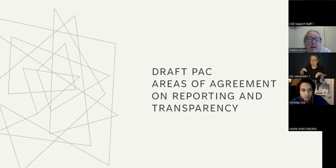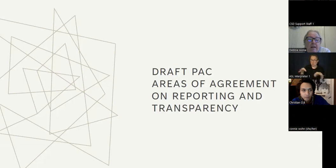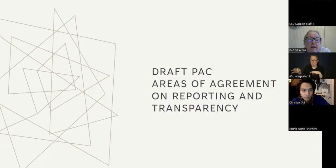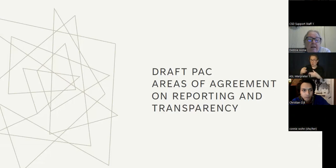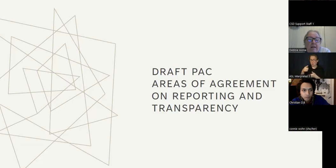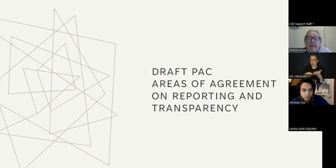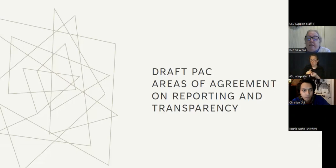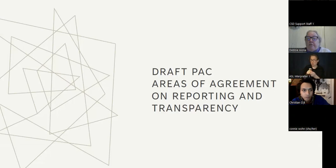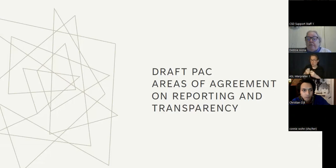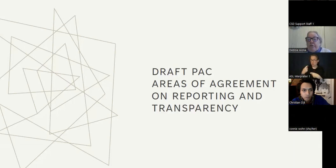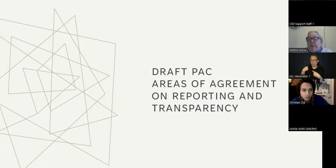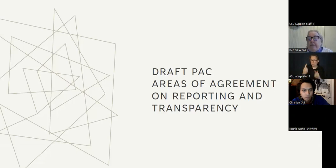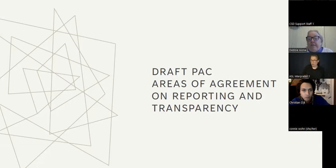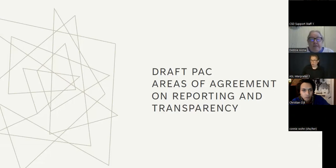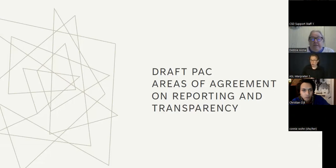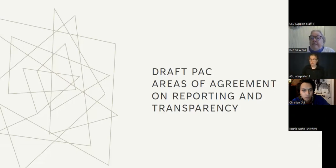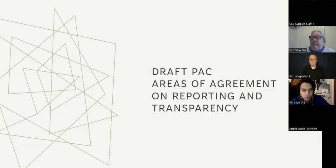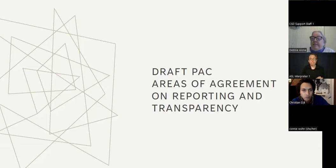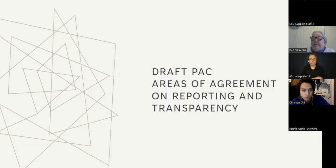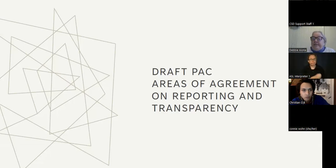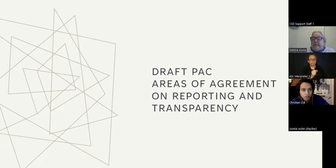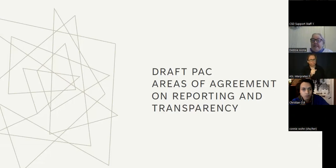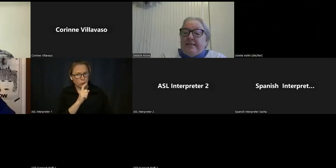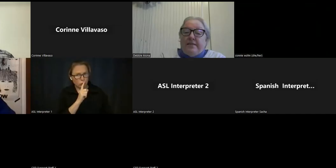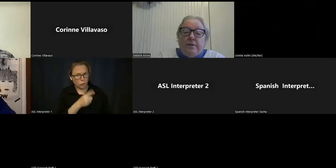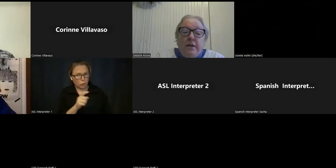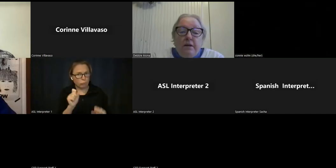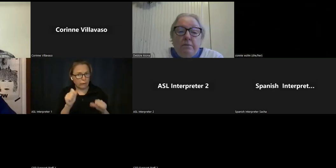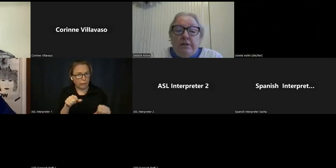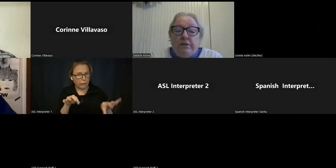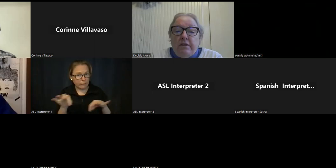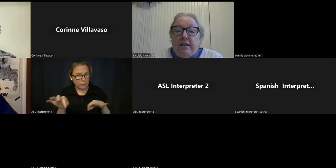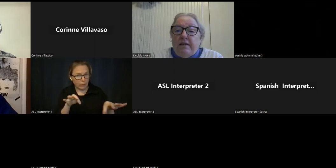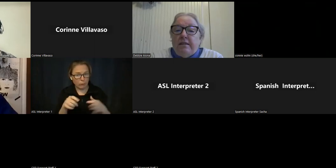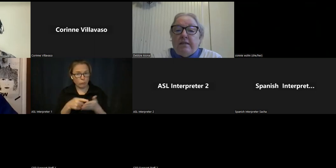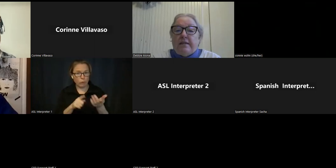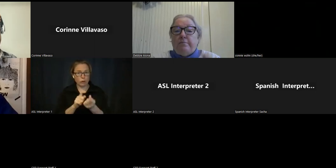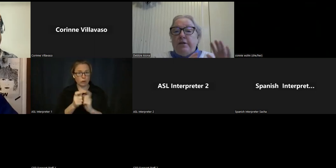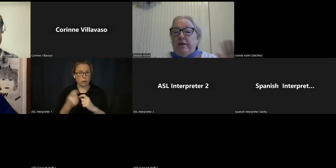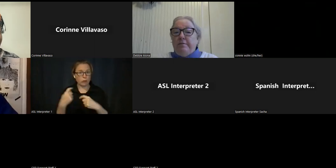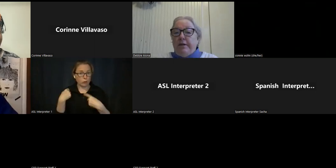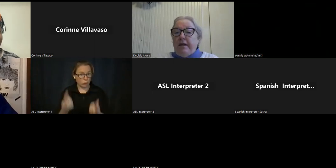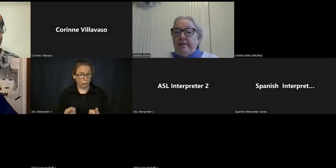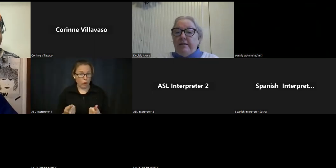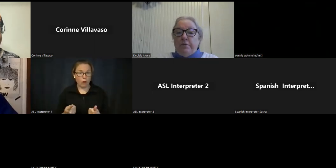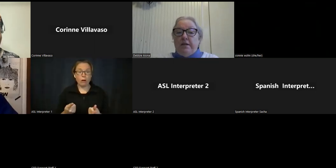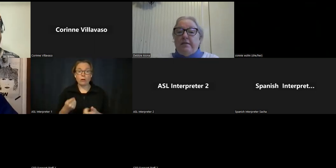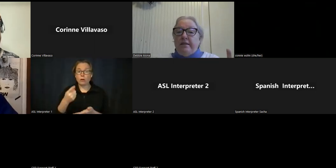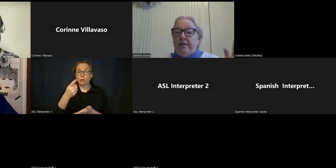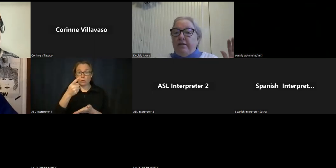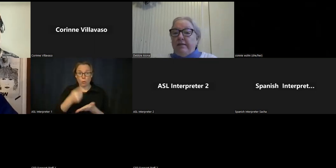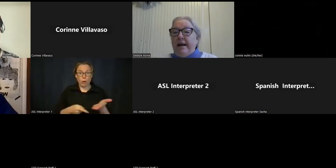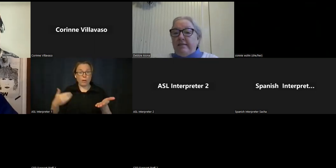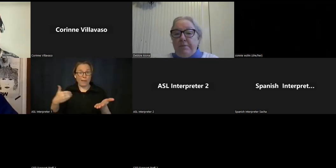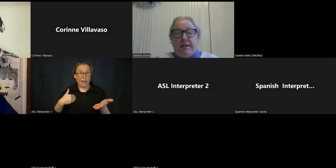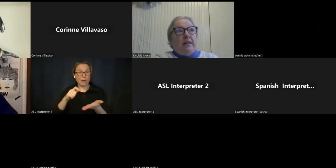our last time we looked at this document? Yes. So we took the document as it was